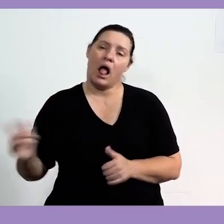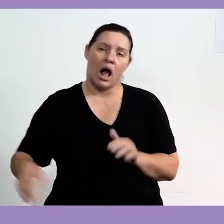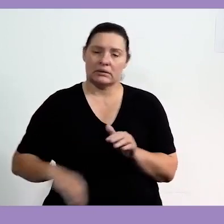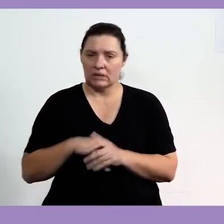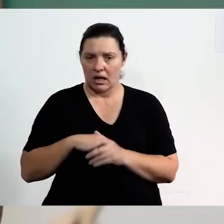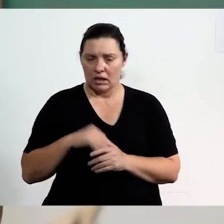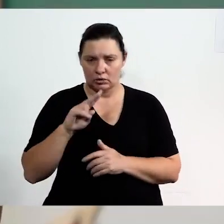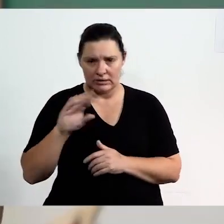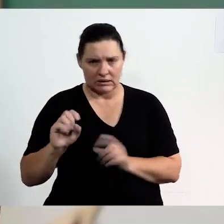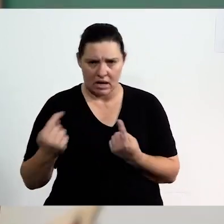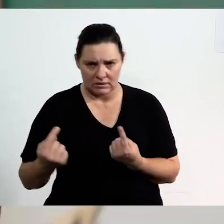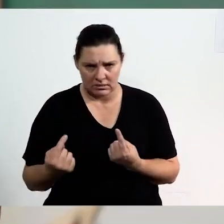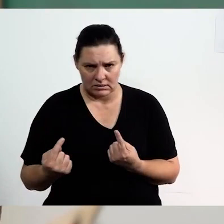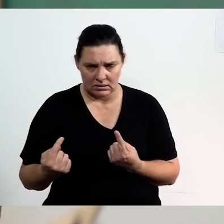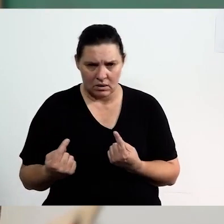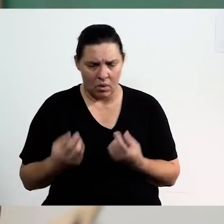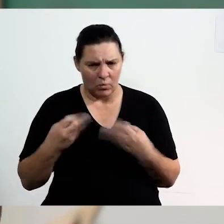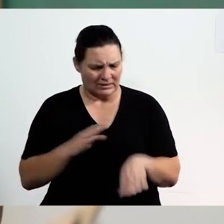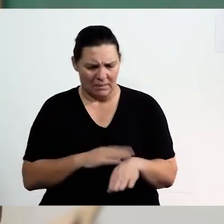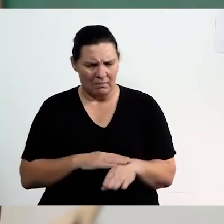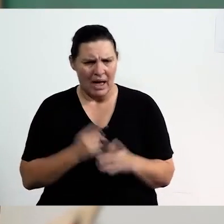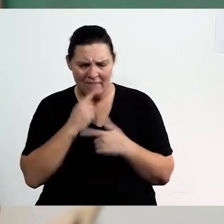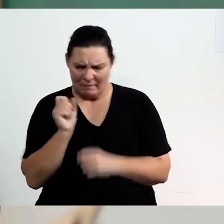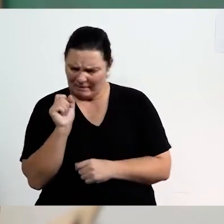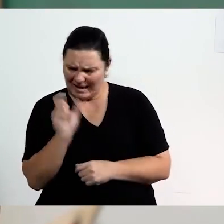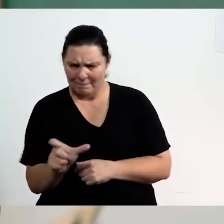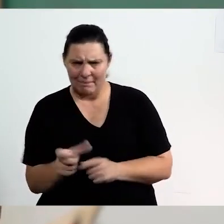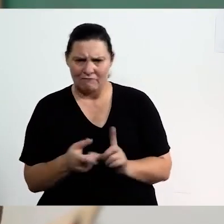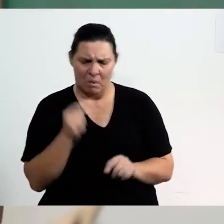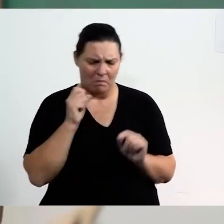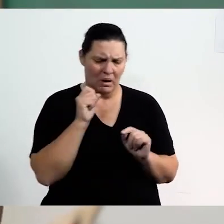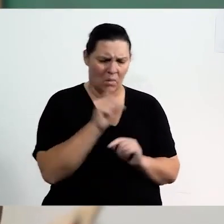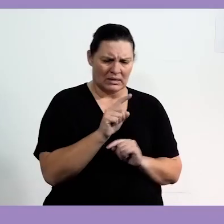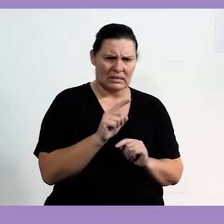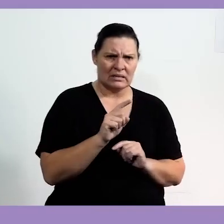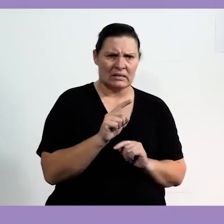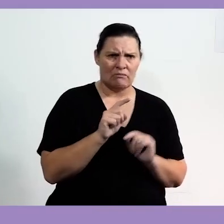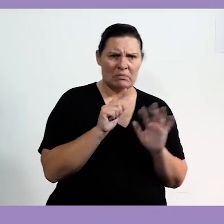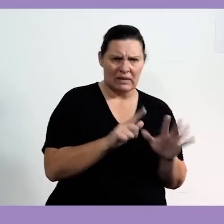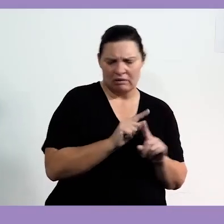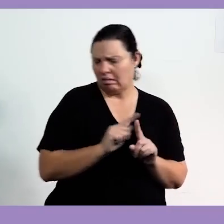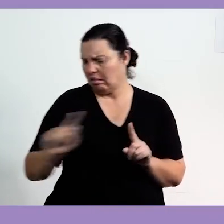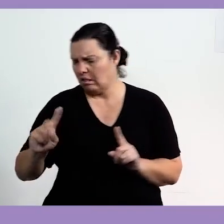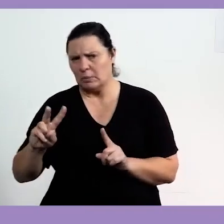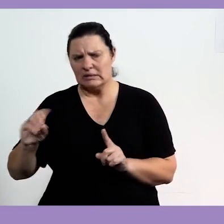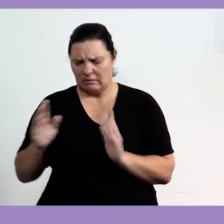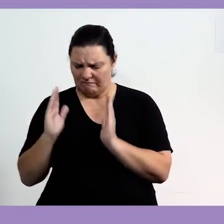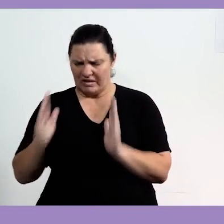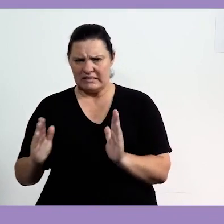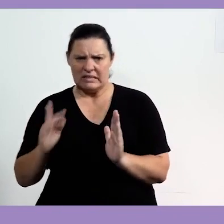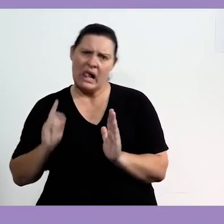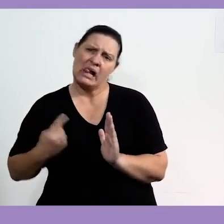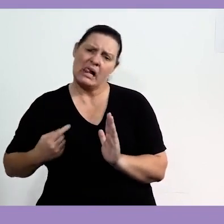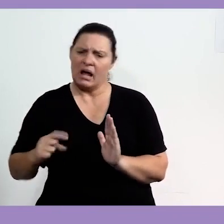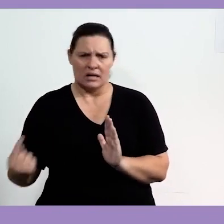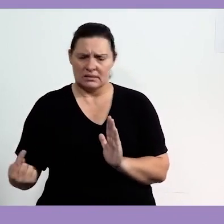counting until we get to the 20th term because we can see there's a very big gap between 7 and 20. This